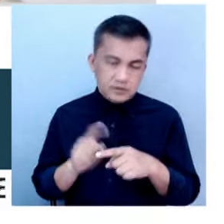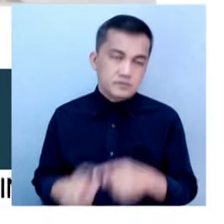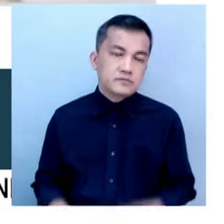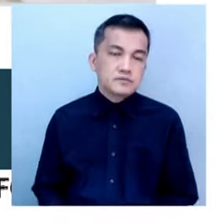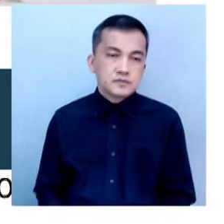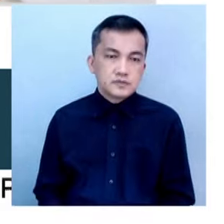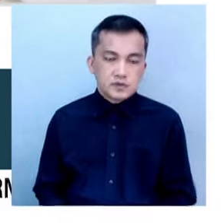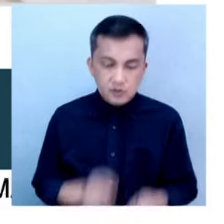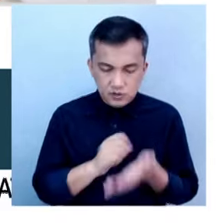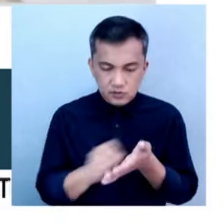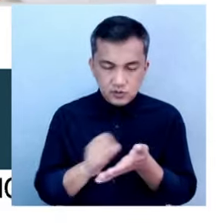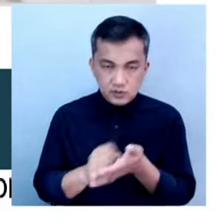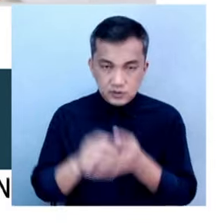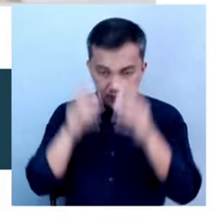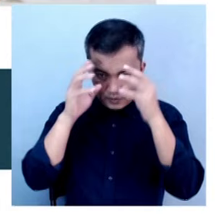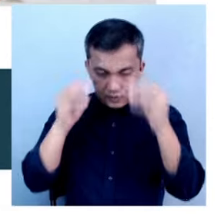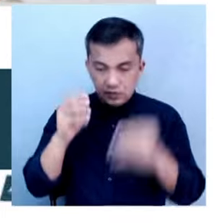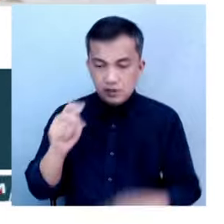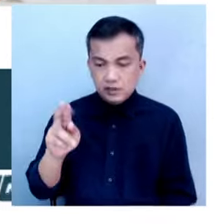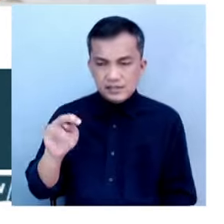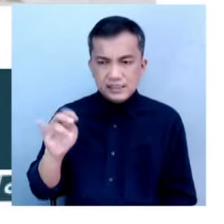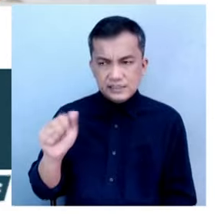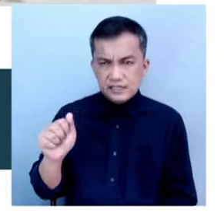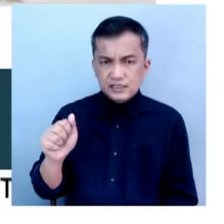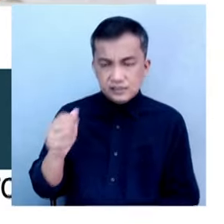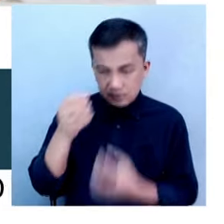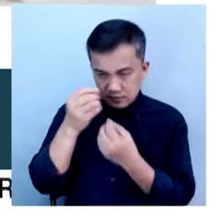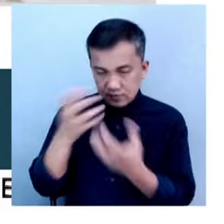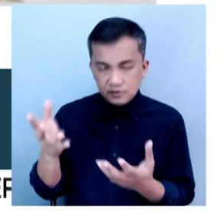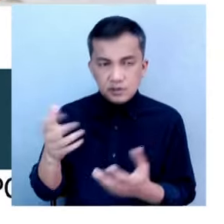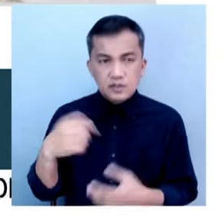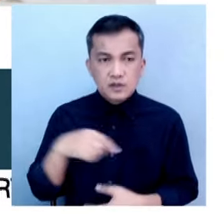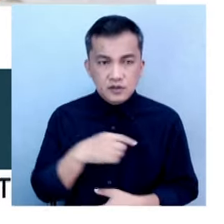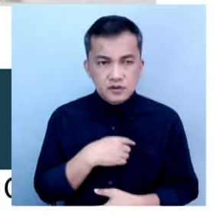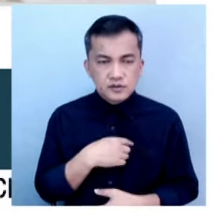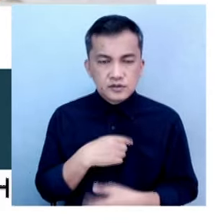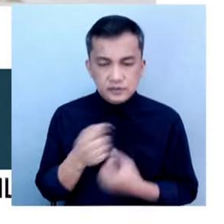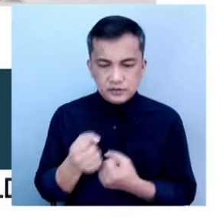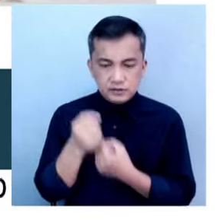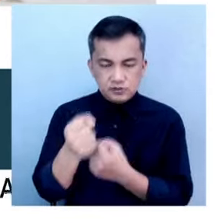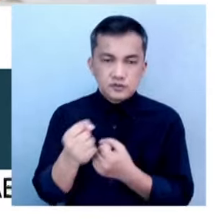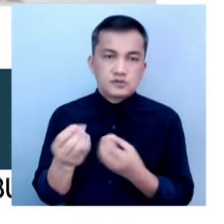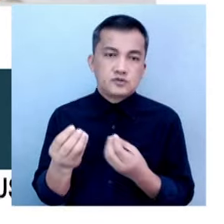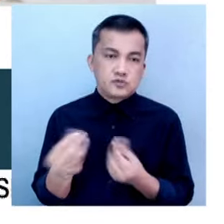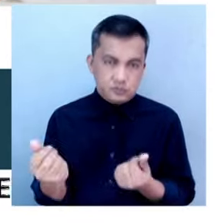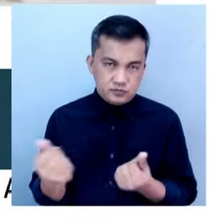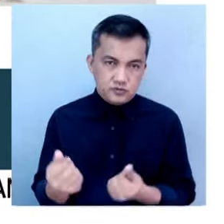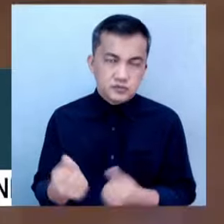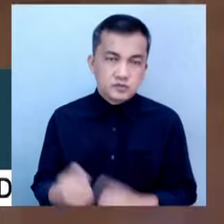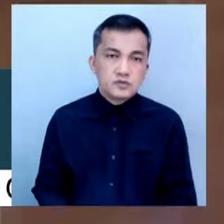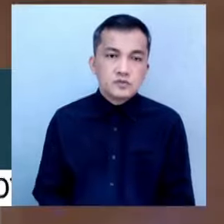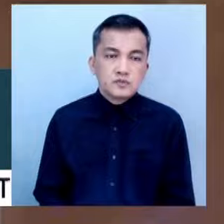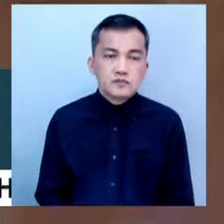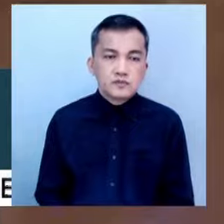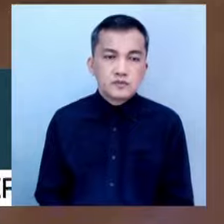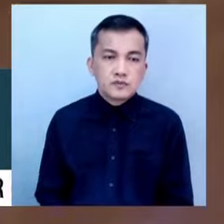kay Mayor Trenas at nagbigay na ho kami ng mga suggested solutions.